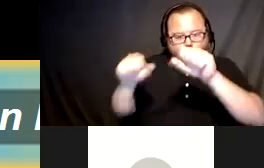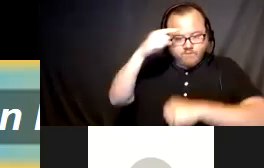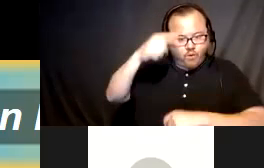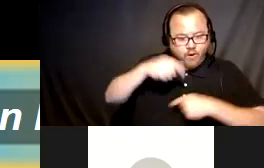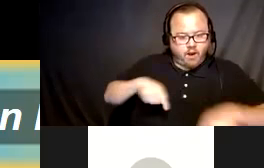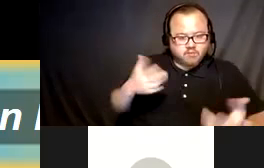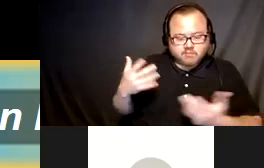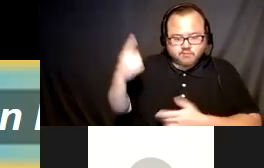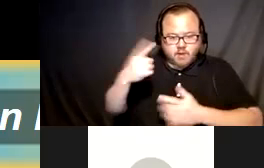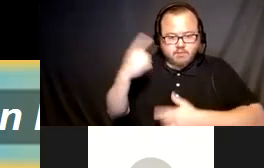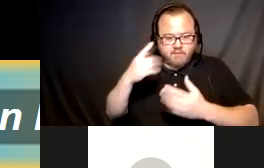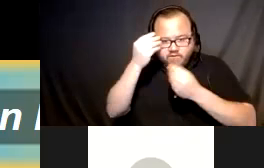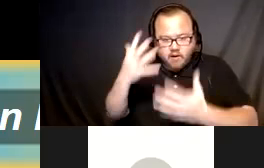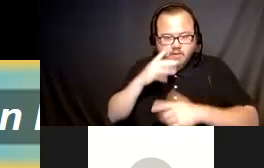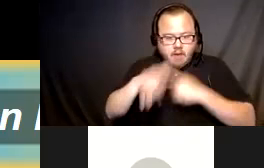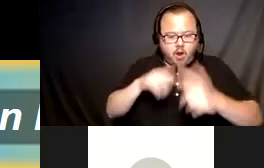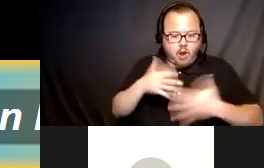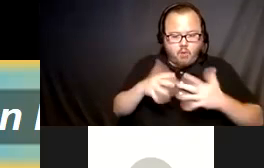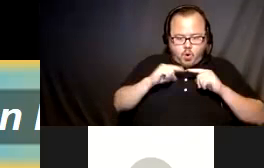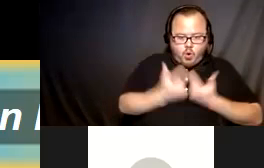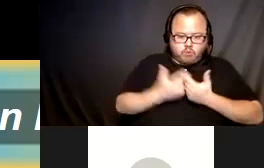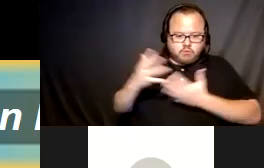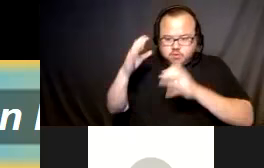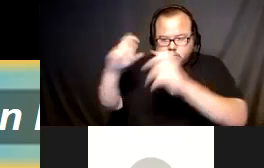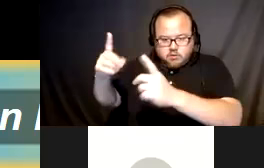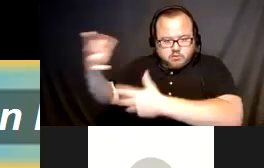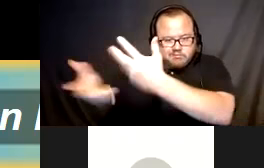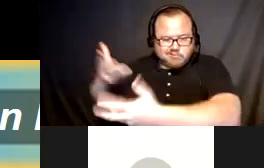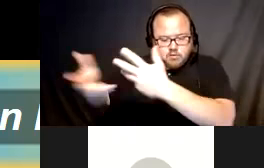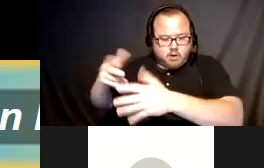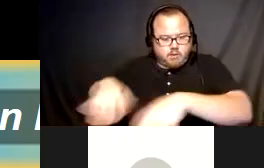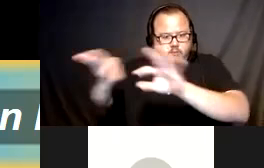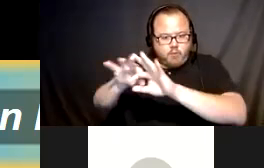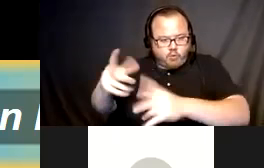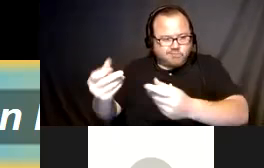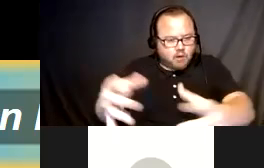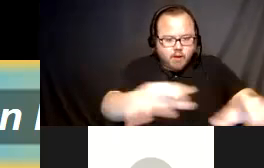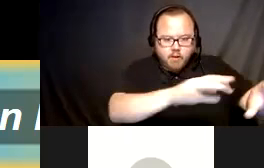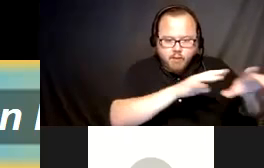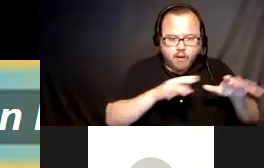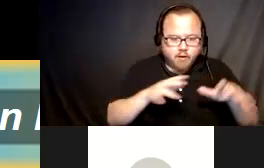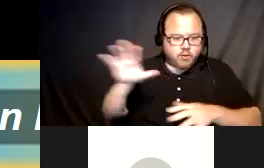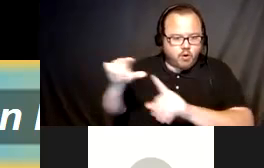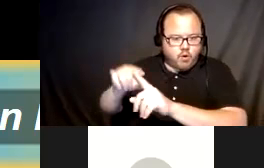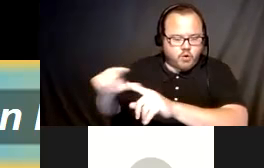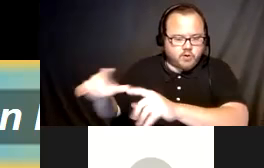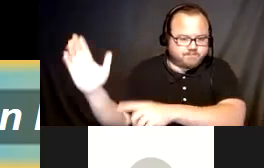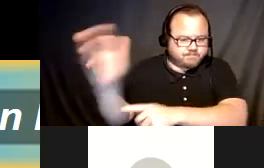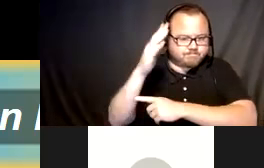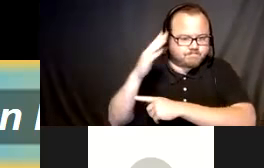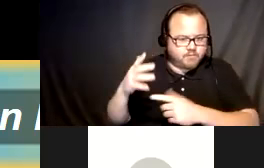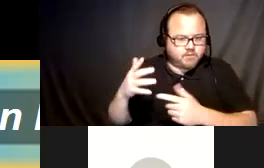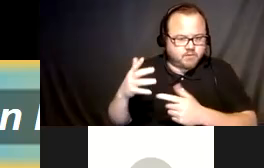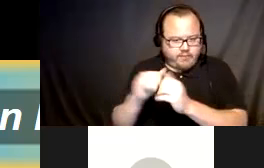them more information about the coalition, and try to educate them on the importance of suicide prevention, and that kind of laced into the community in that